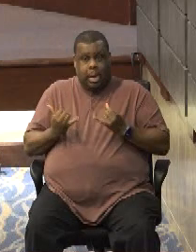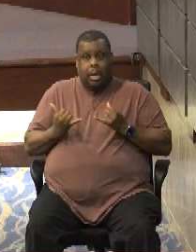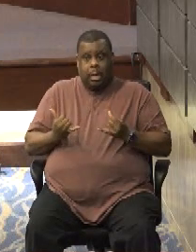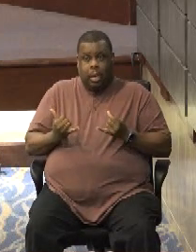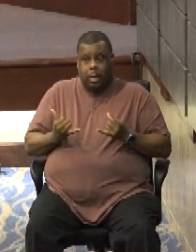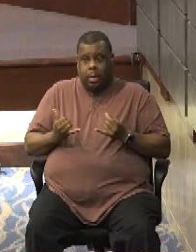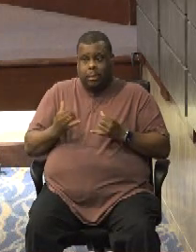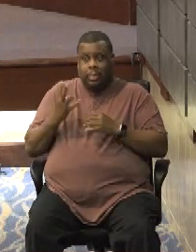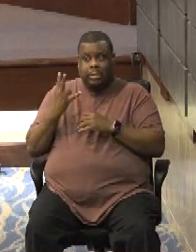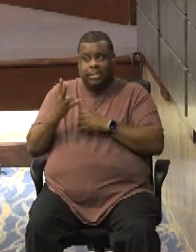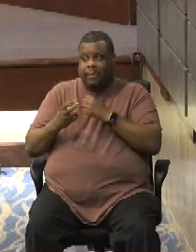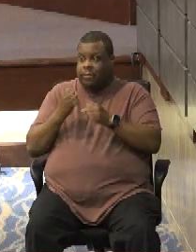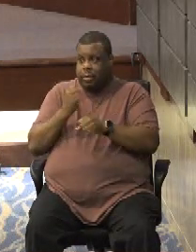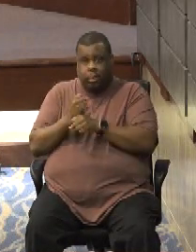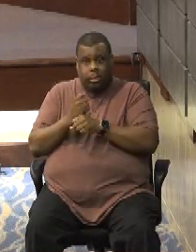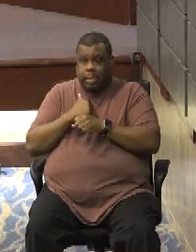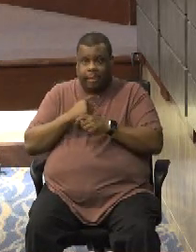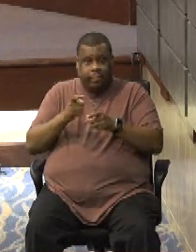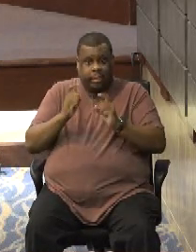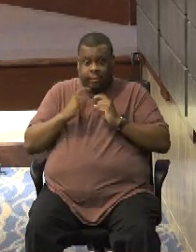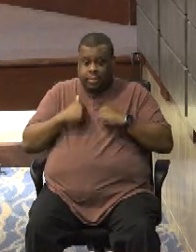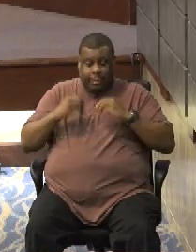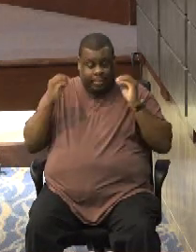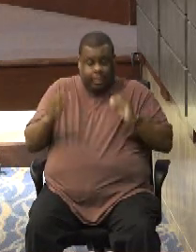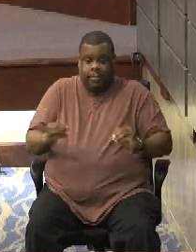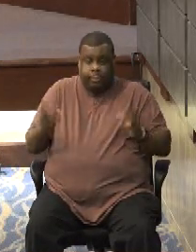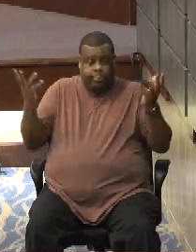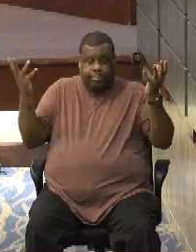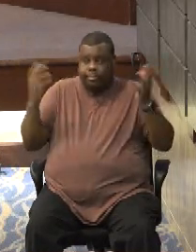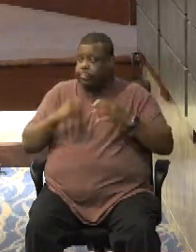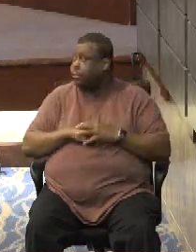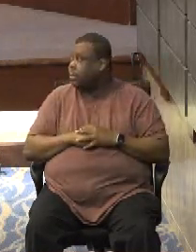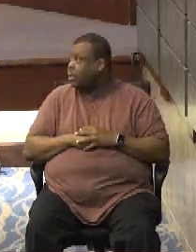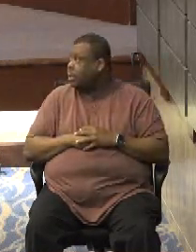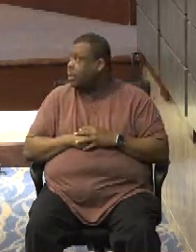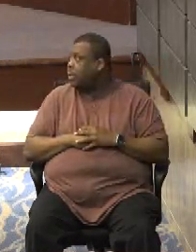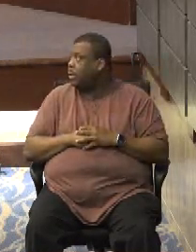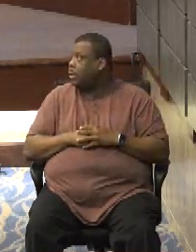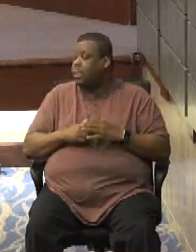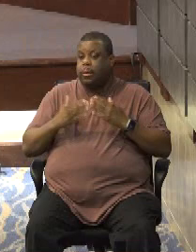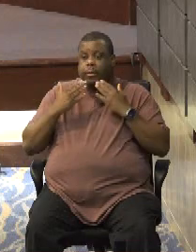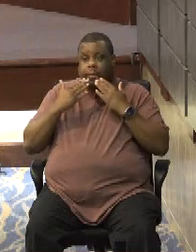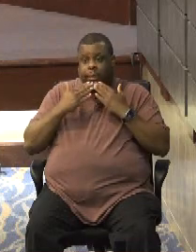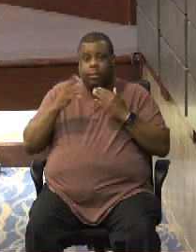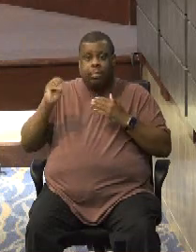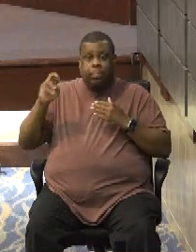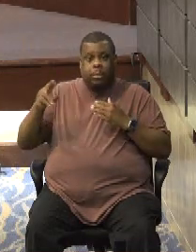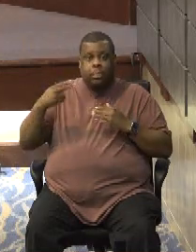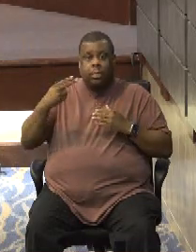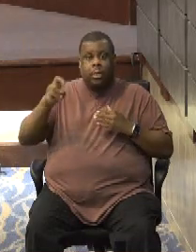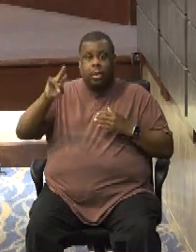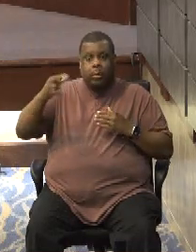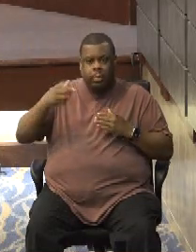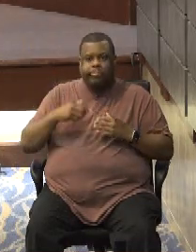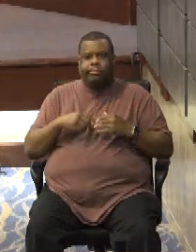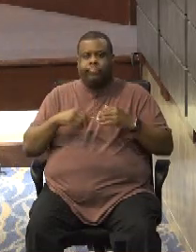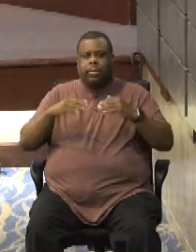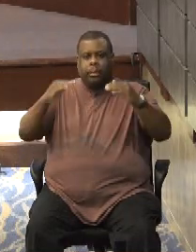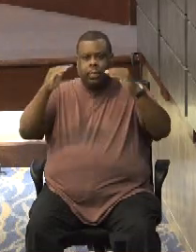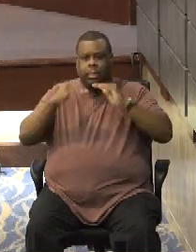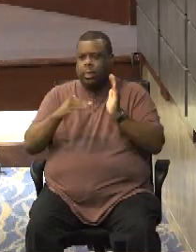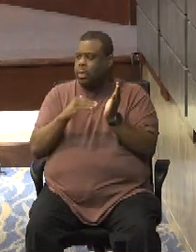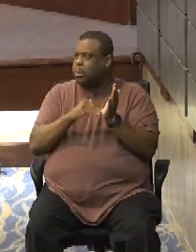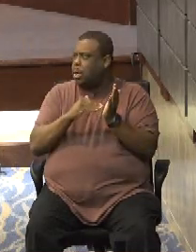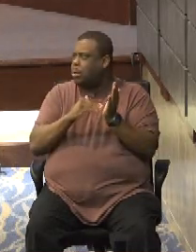for 7 years, I have not received it. Y'all have a blessed day. Thank you, Mr. Herring. Next we have up Dr. Northcutt. Is he here? Yeah. Okay, Dr.